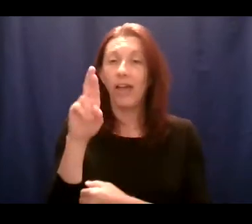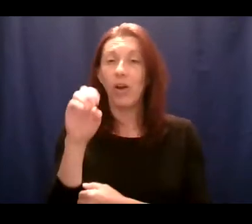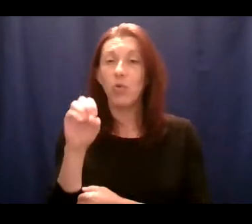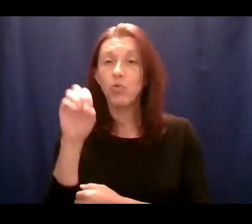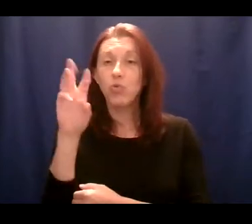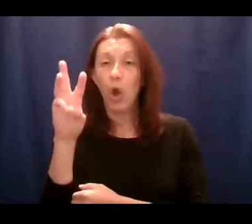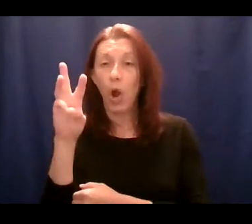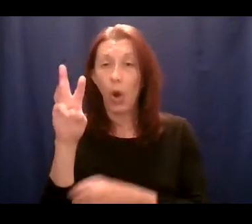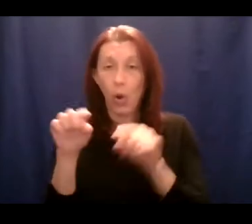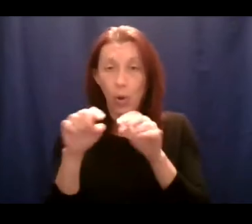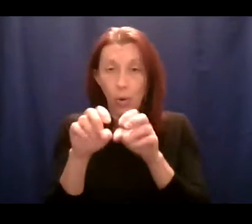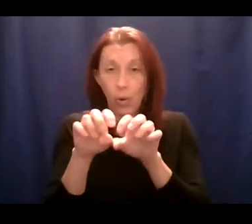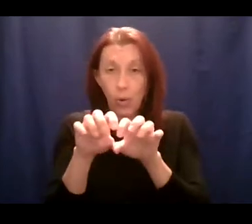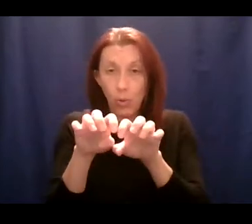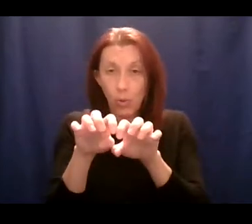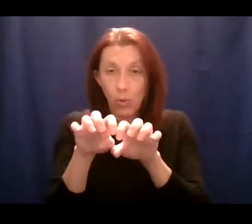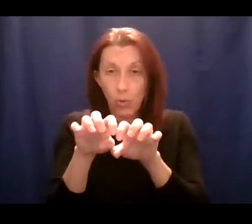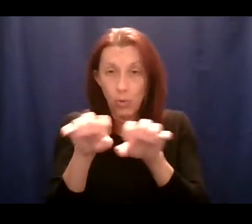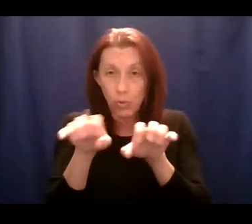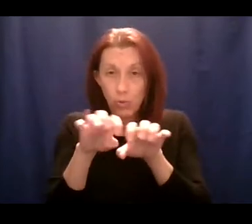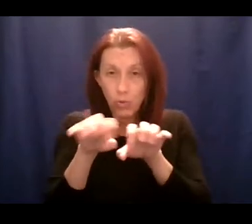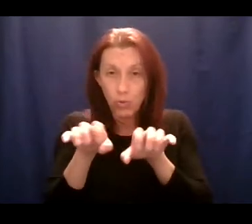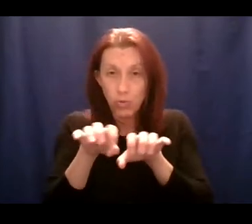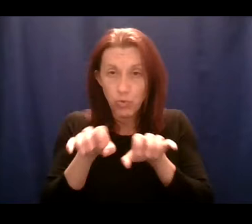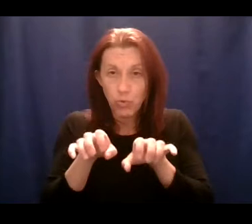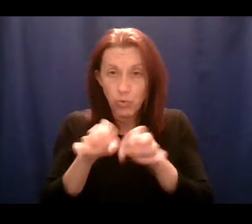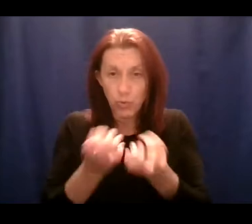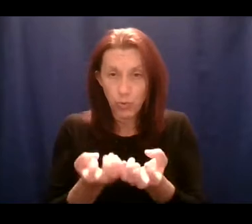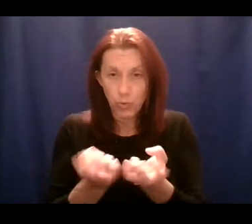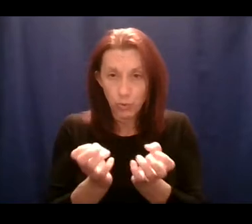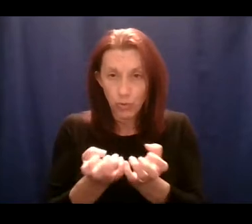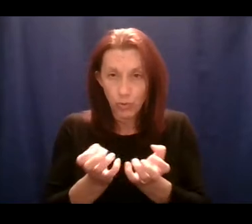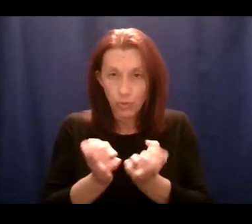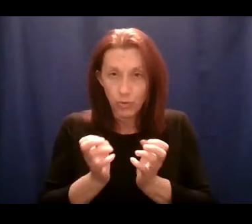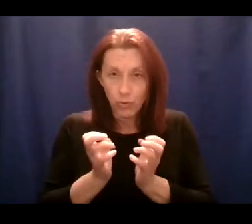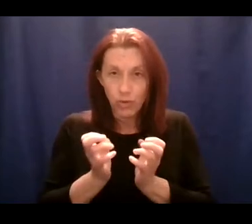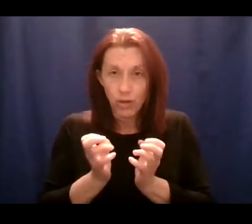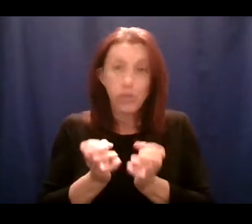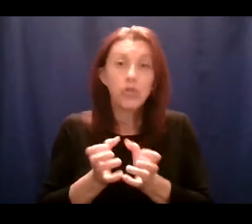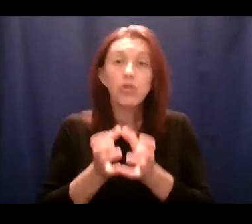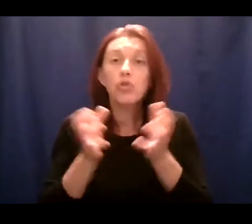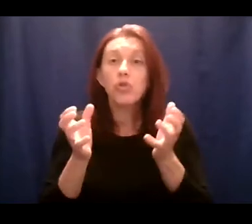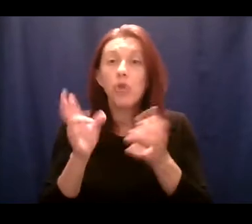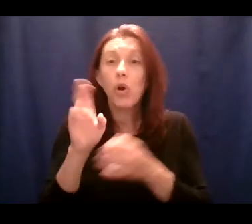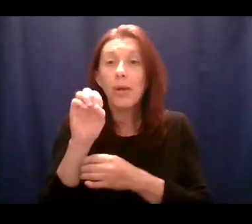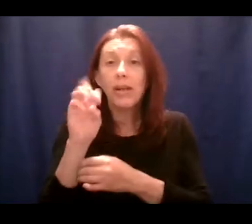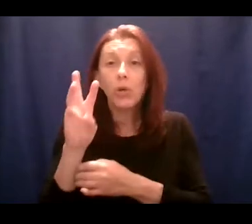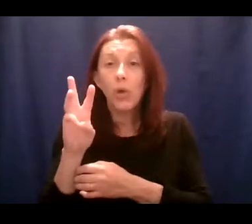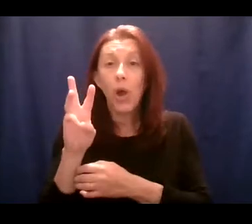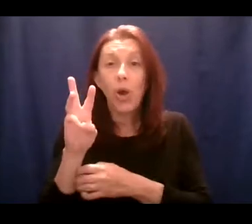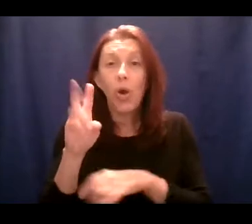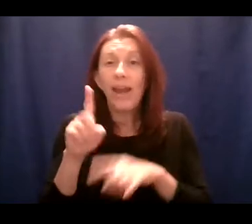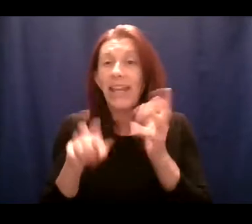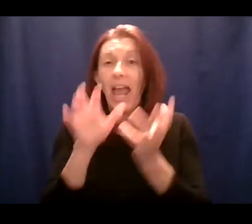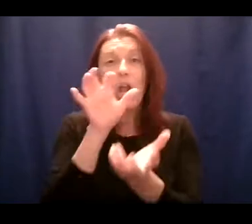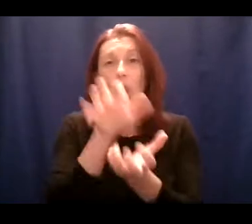teeth. And in fact, there are so many rows of teeth in the sand tiger shark's mouth that he can't close them. This is